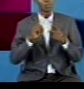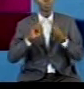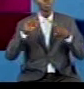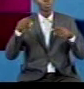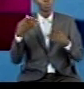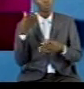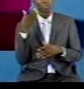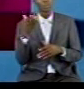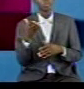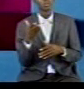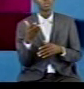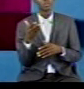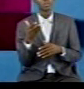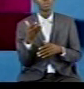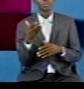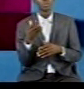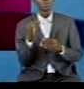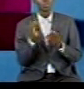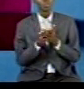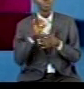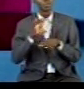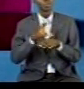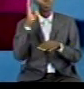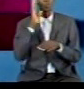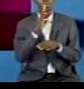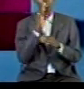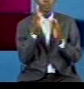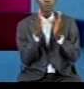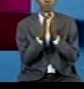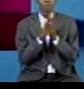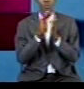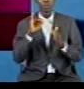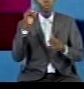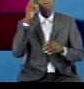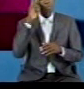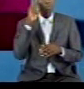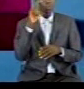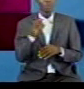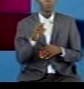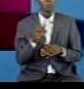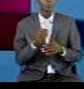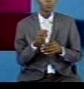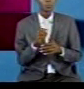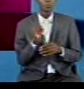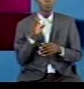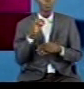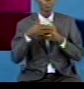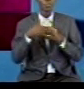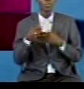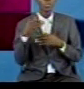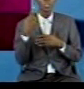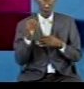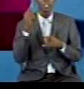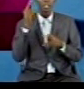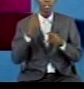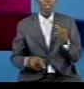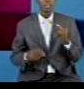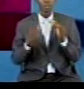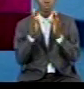church will be paying for me. In Umwebele. So after the last prayer